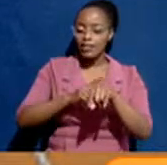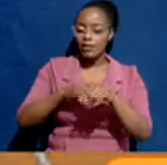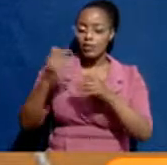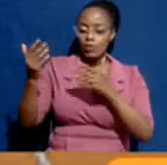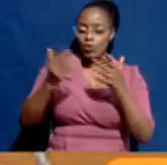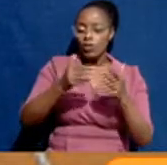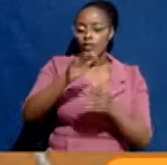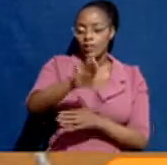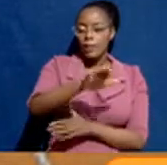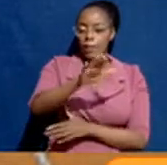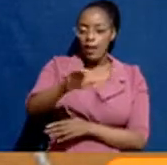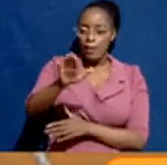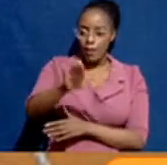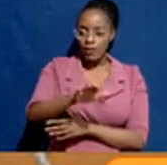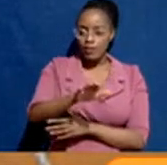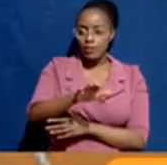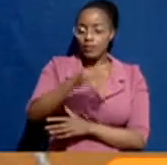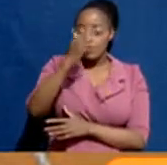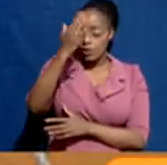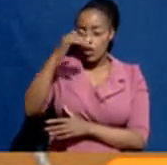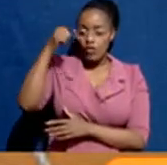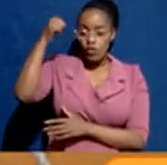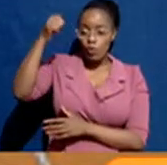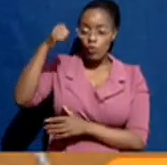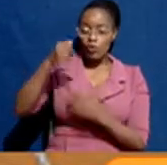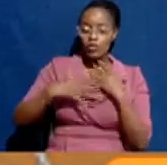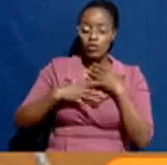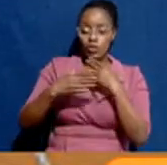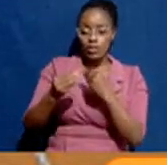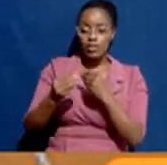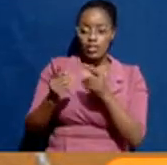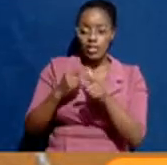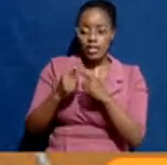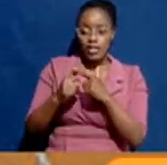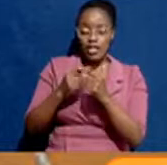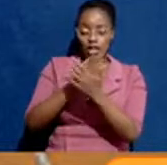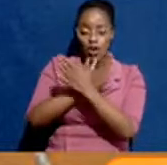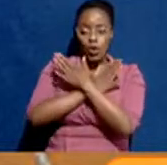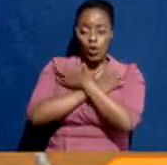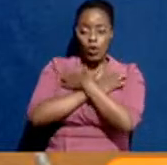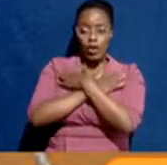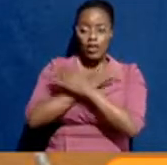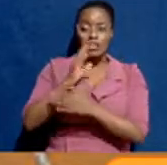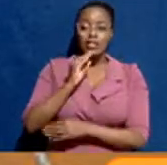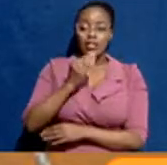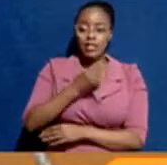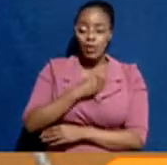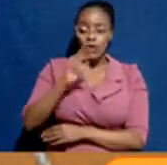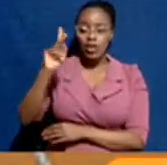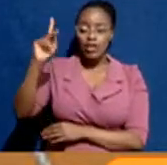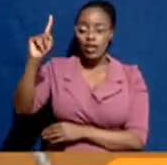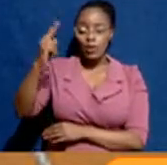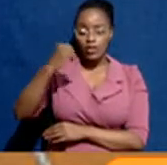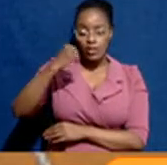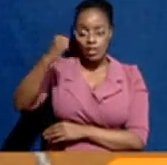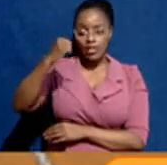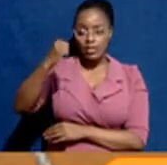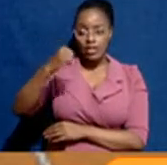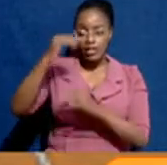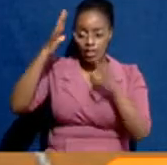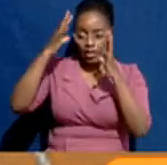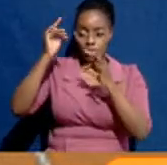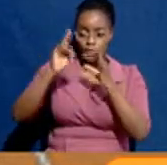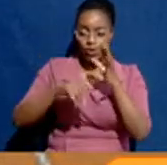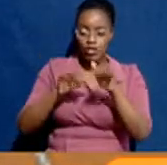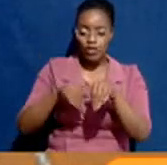the floor of the House, because of political interest, our colleagues on the Kenya Kwanza side decided